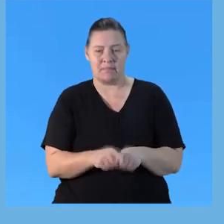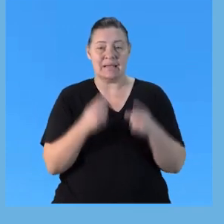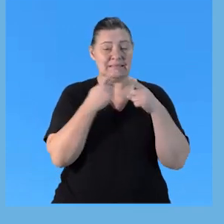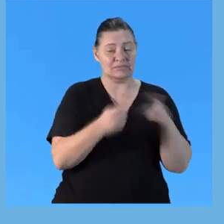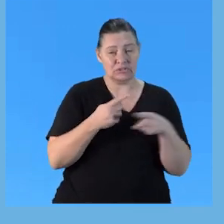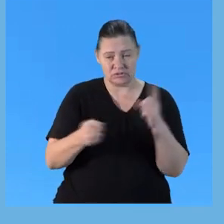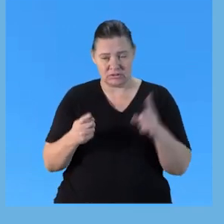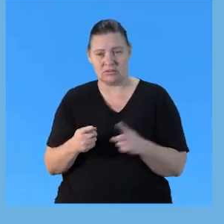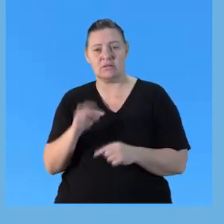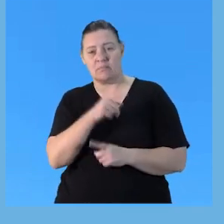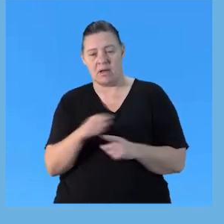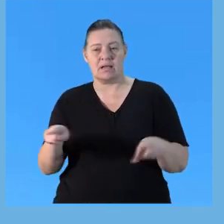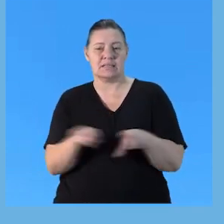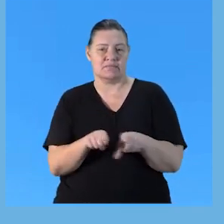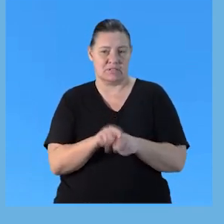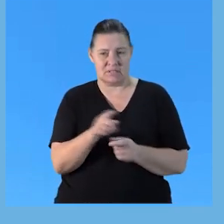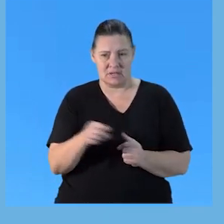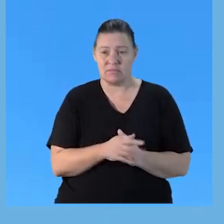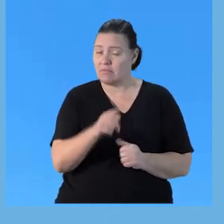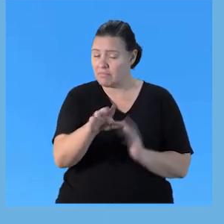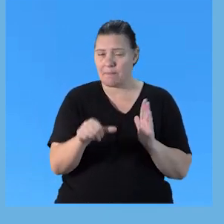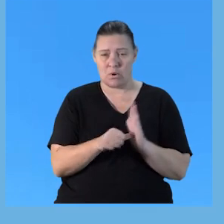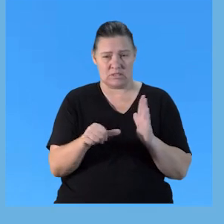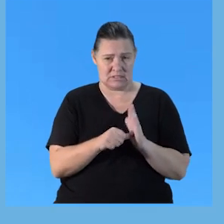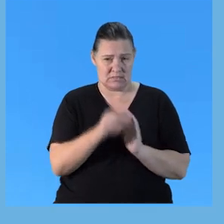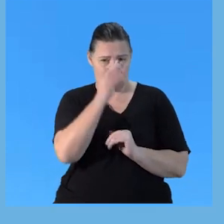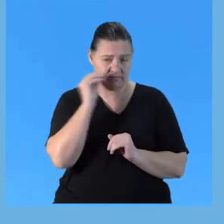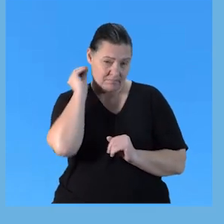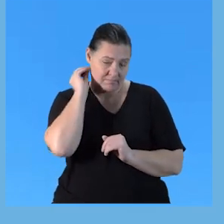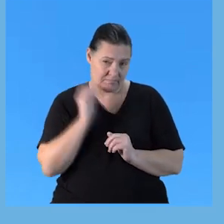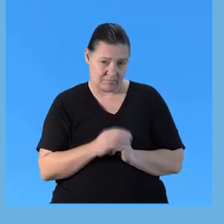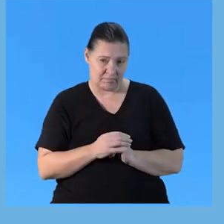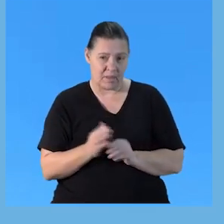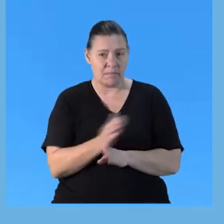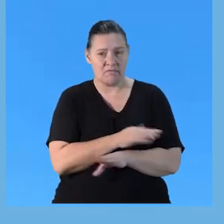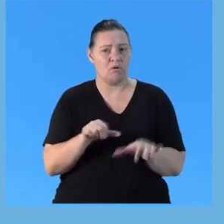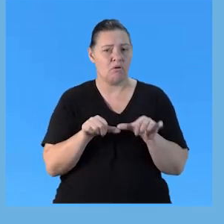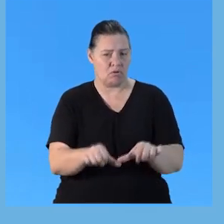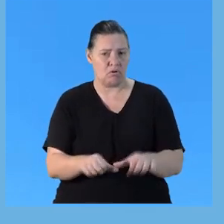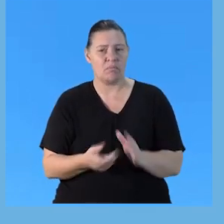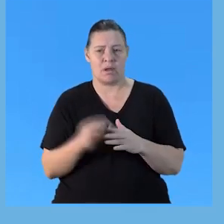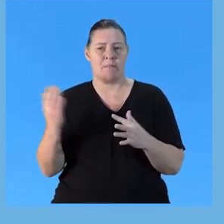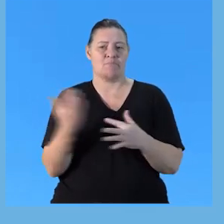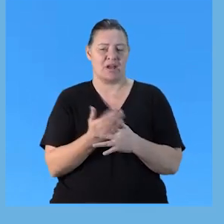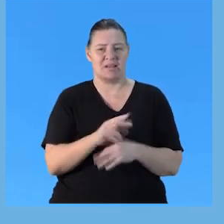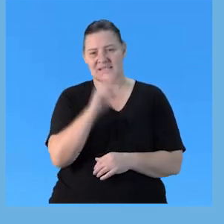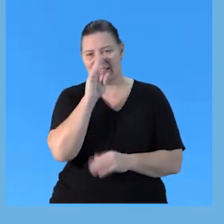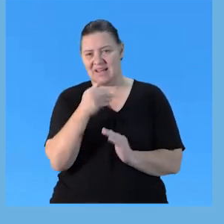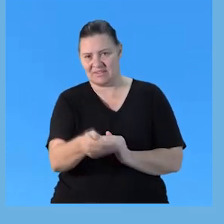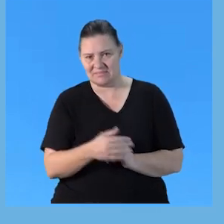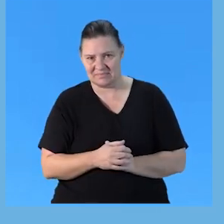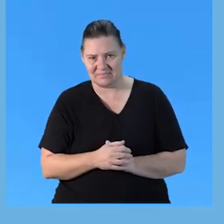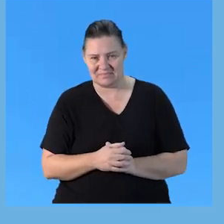So this is going to be our symbol for a battery. If it's just one, then we have a cell. If it's more than one, it is a